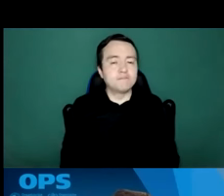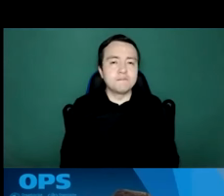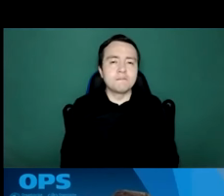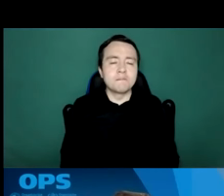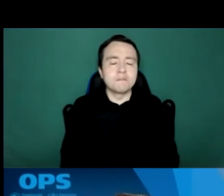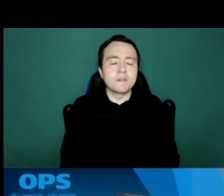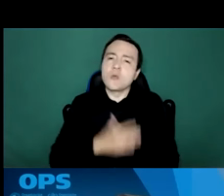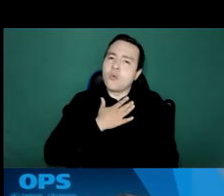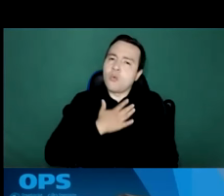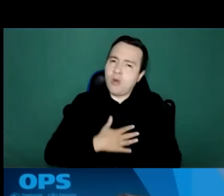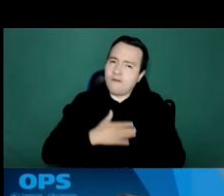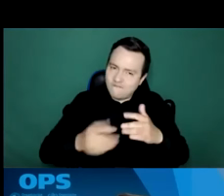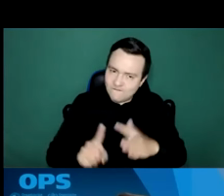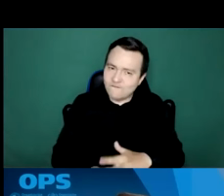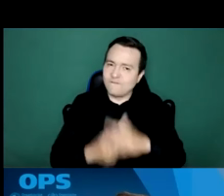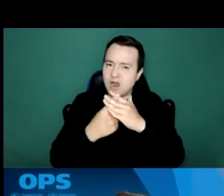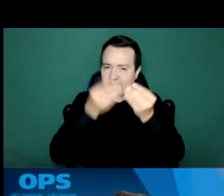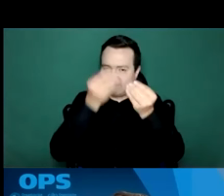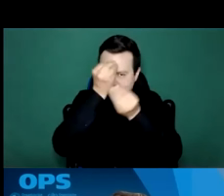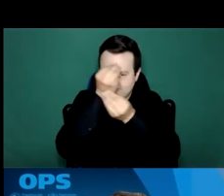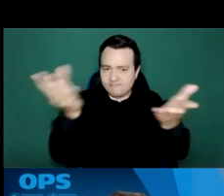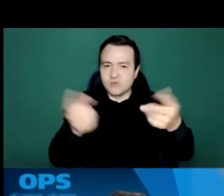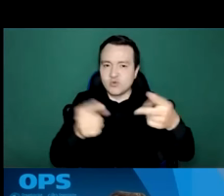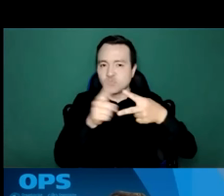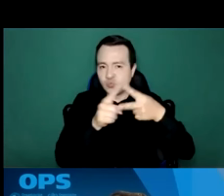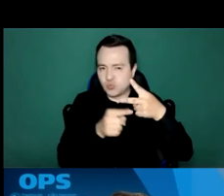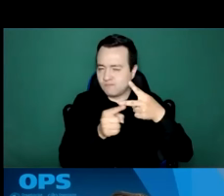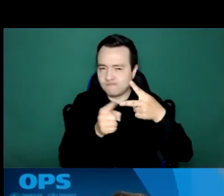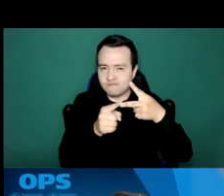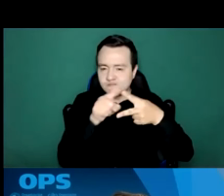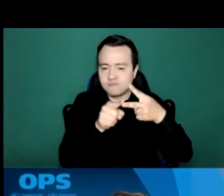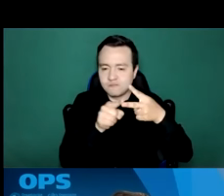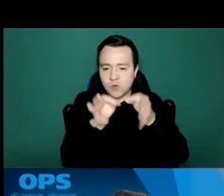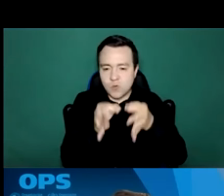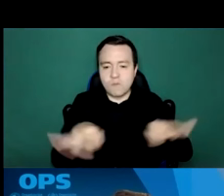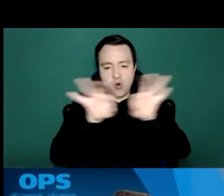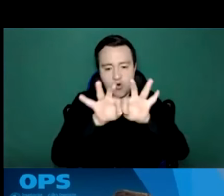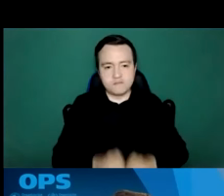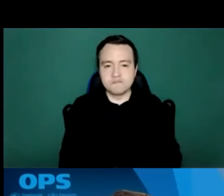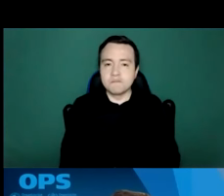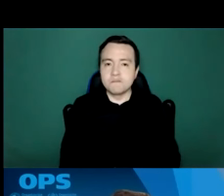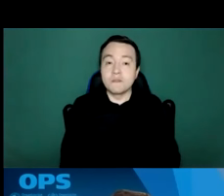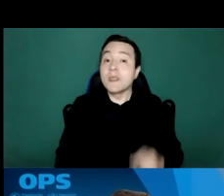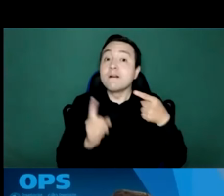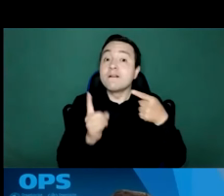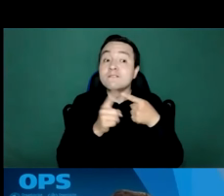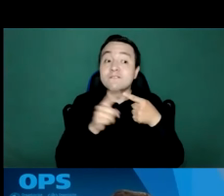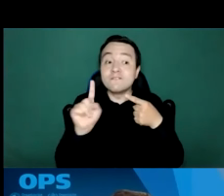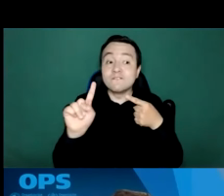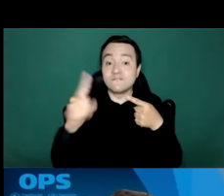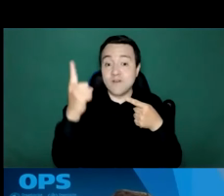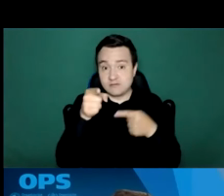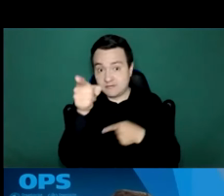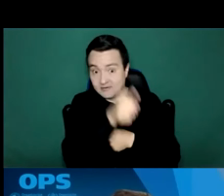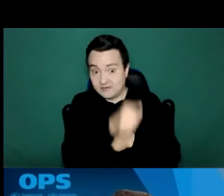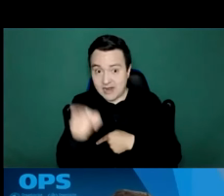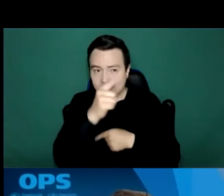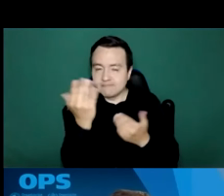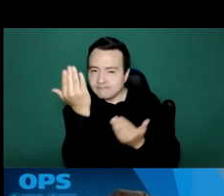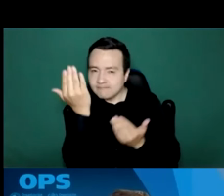would like to begin my presentation with two messages I believe are key. The first is that the analysis of